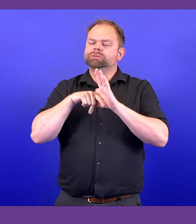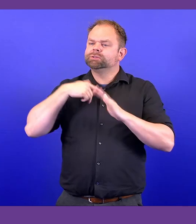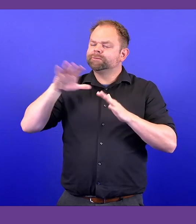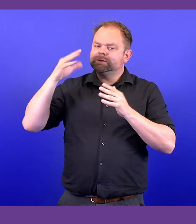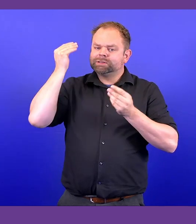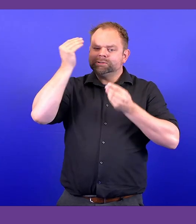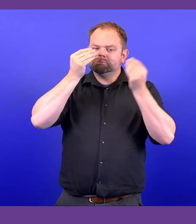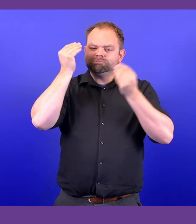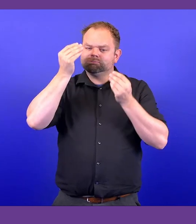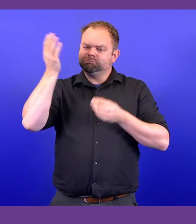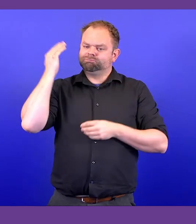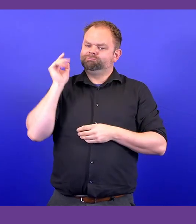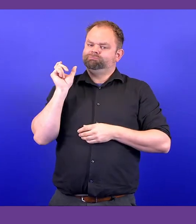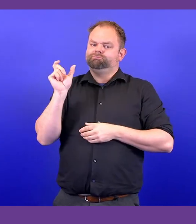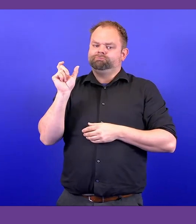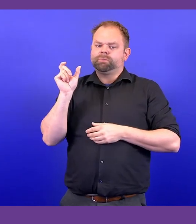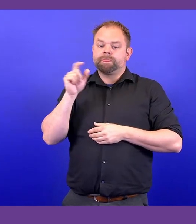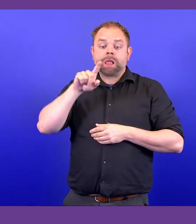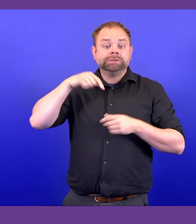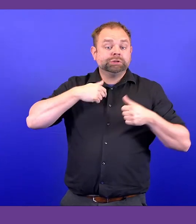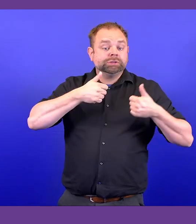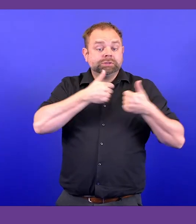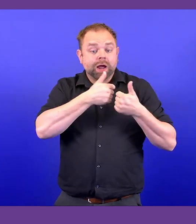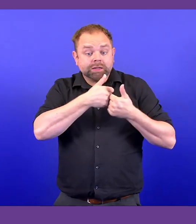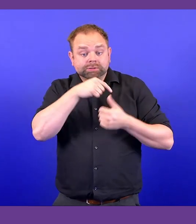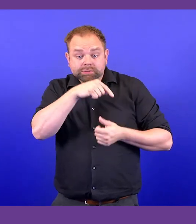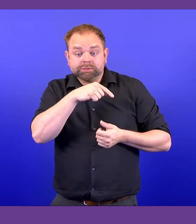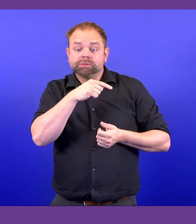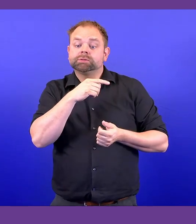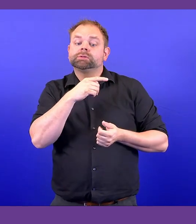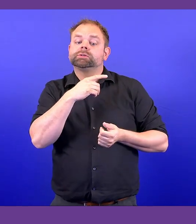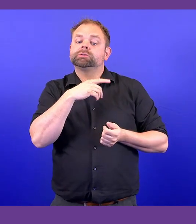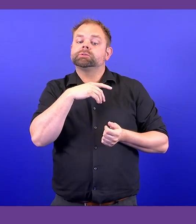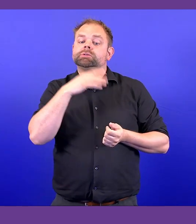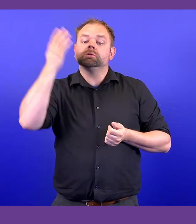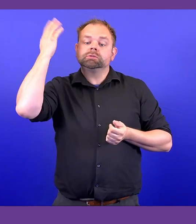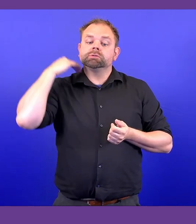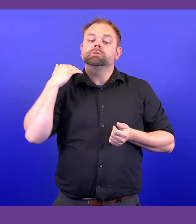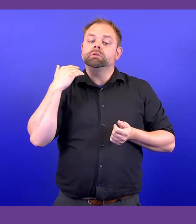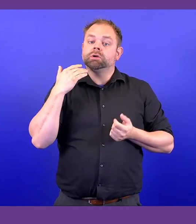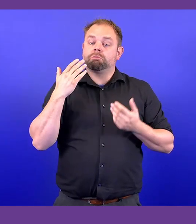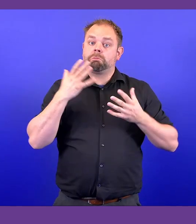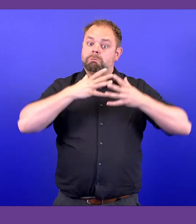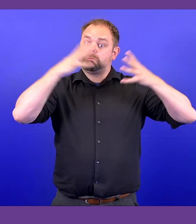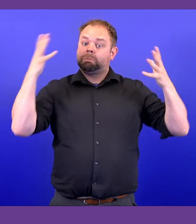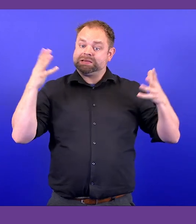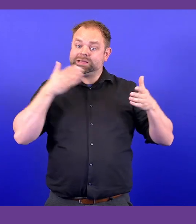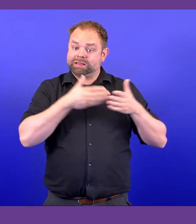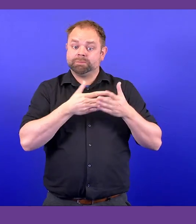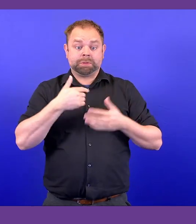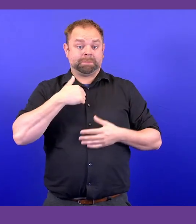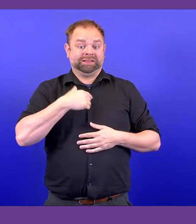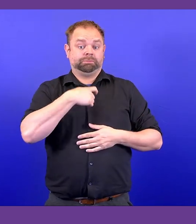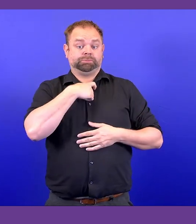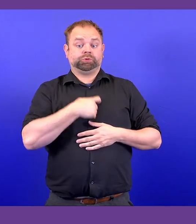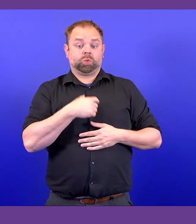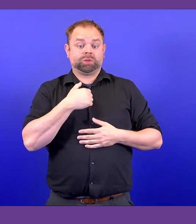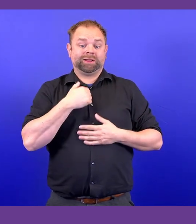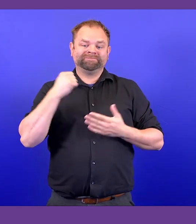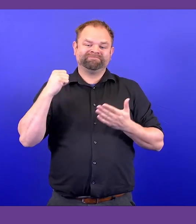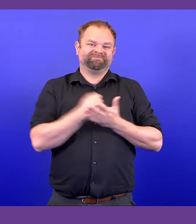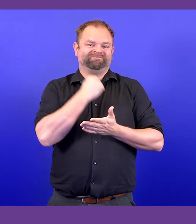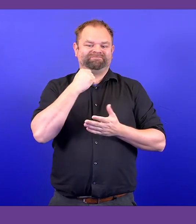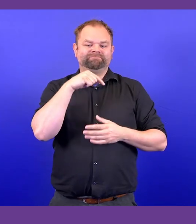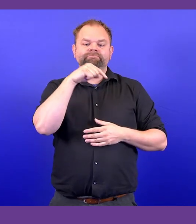think that because mobility and transport, I mean, we have some parts covered, but that is mainly the online environment, ticketing machines,